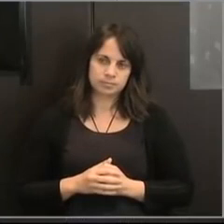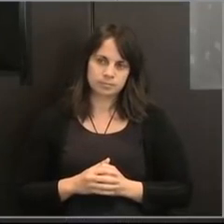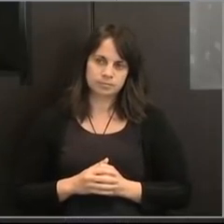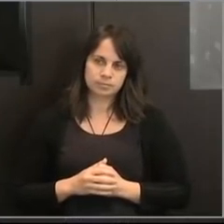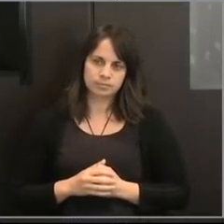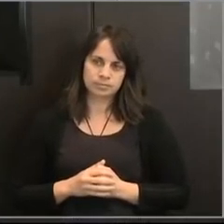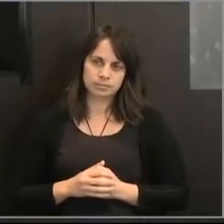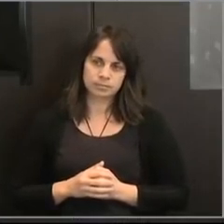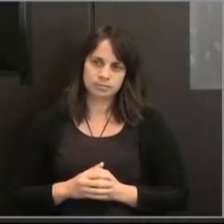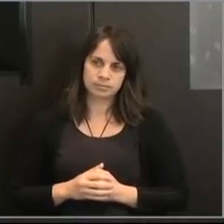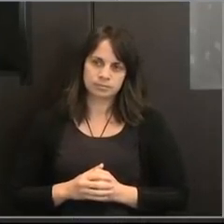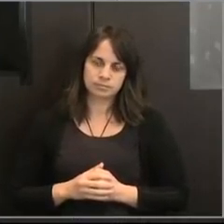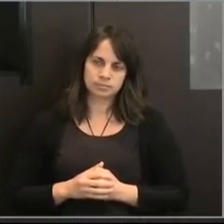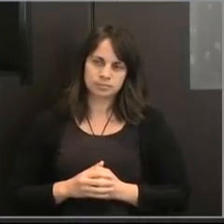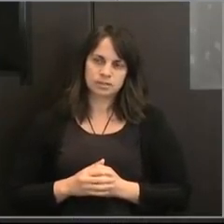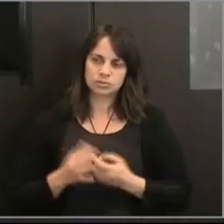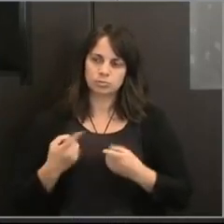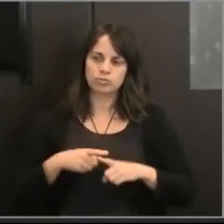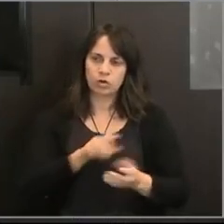out of the Constitution.